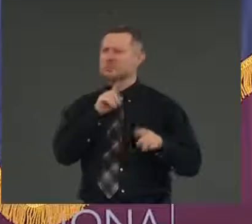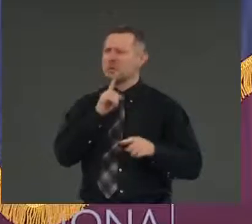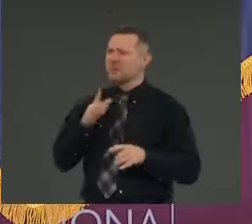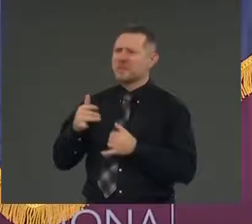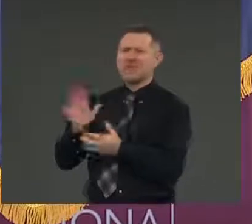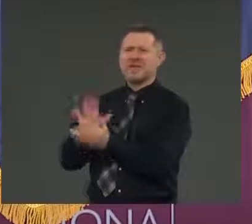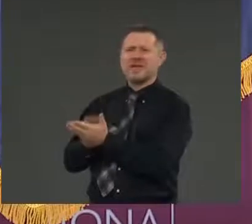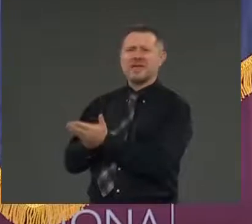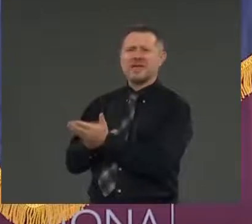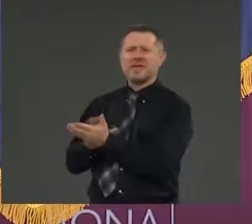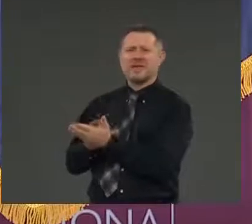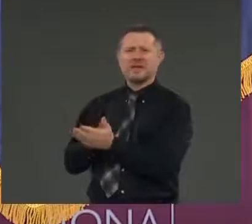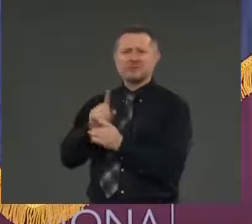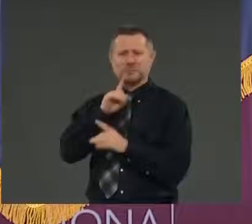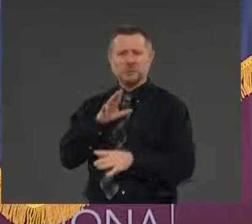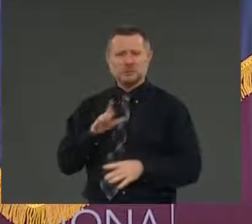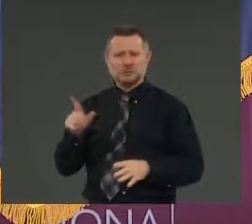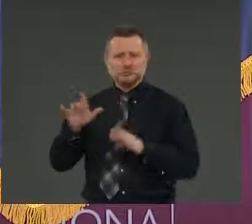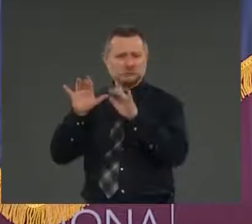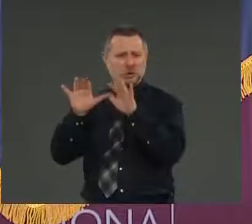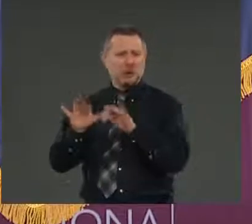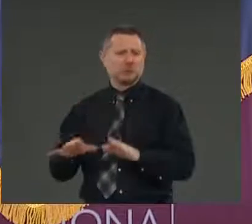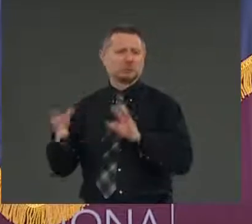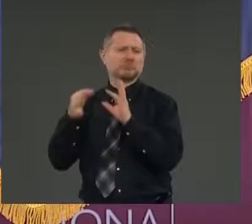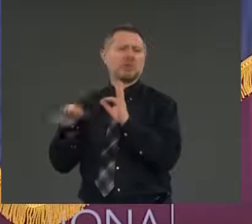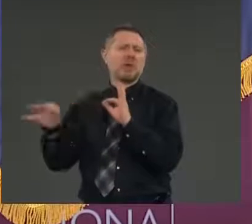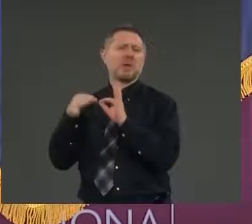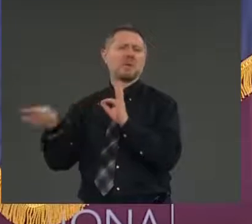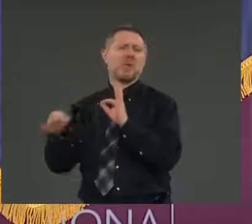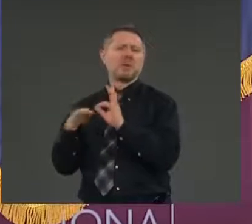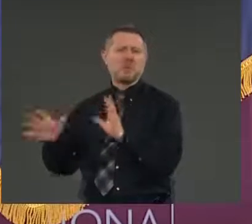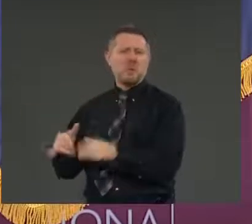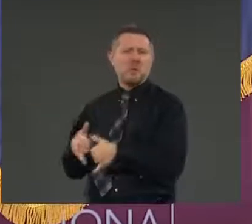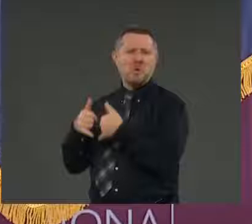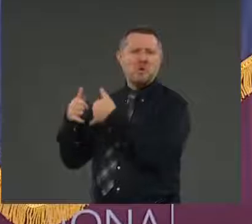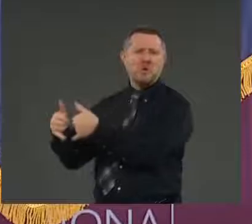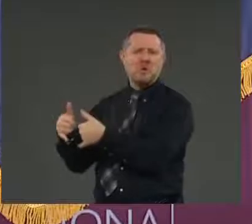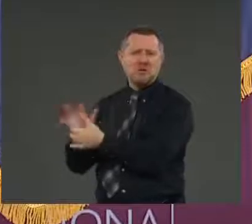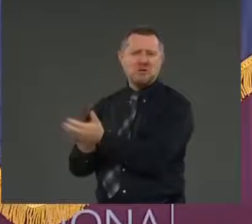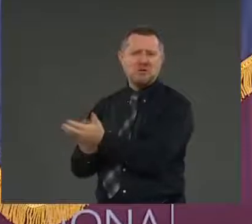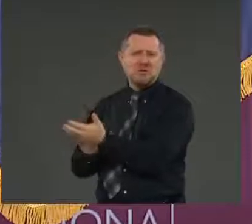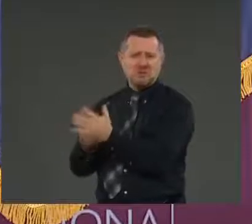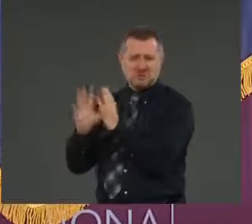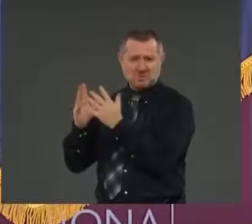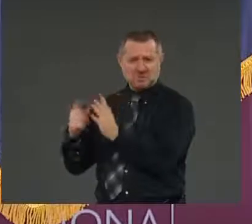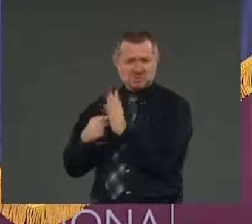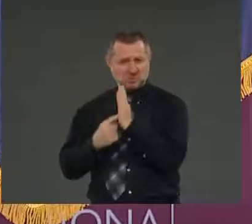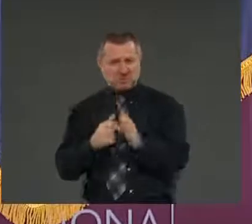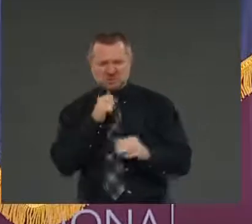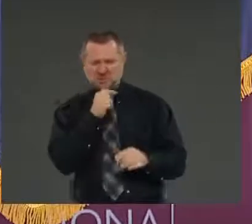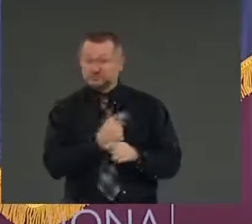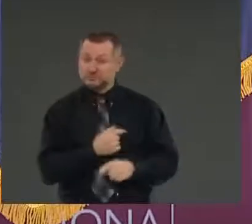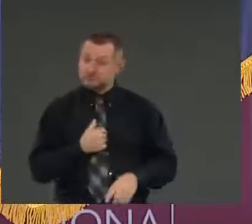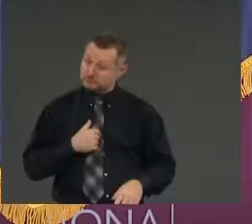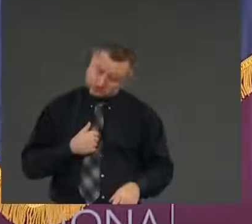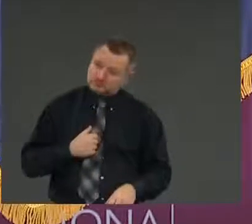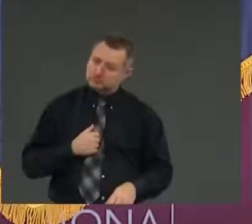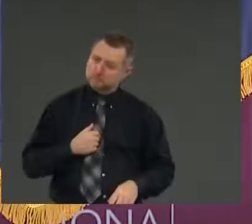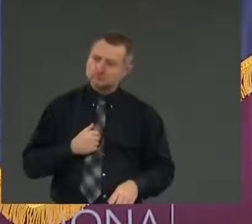Wow, great job by journalists. Great job showing the injustice. And what